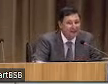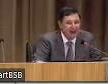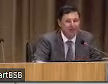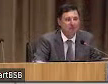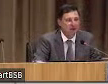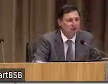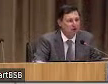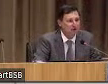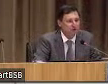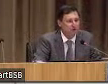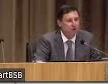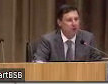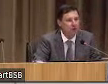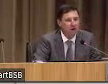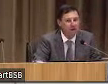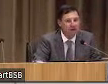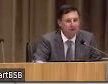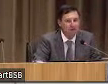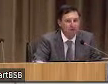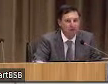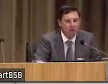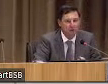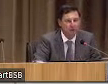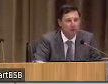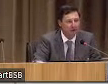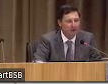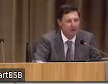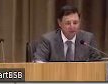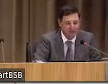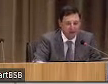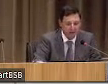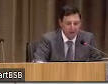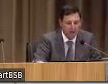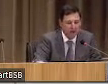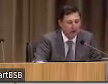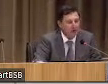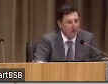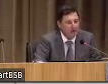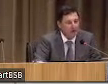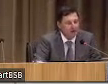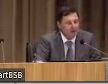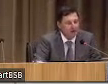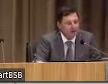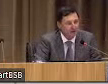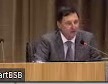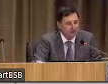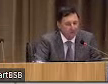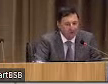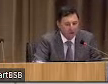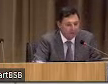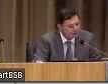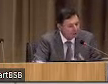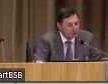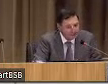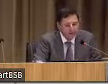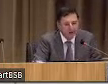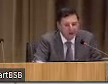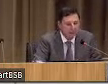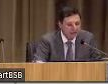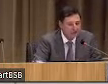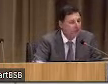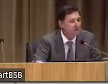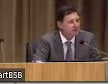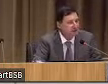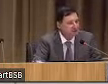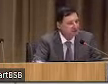this and we could improve the quality of data. So this was very important to improve the quality of data.